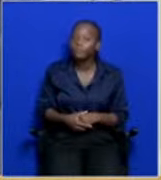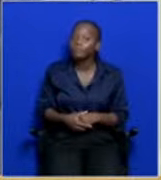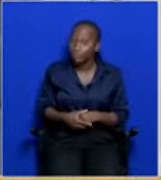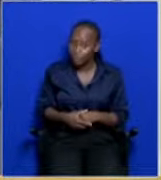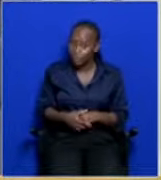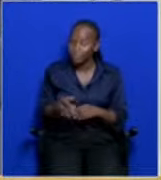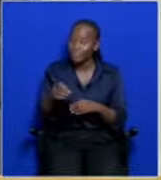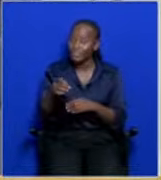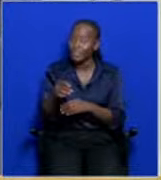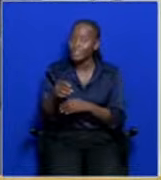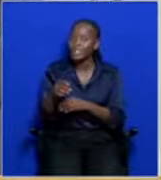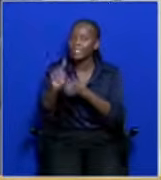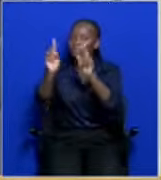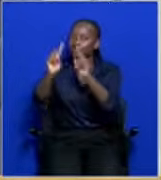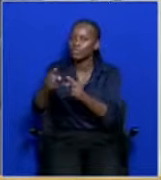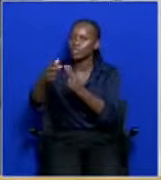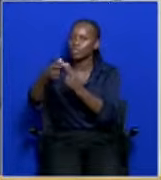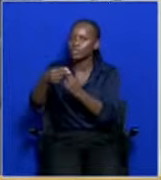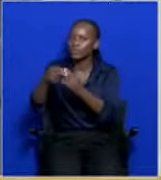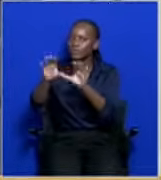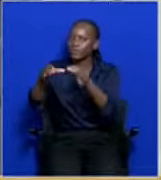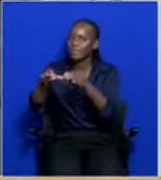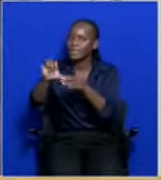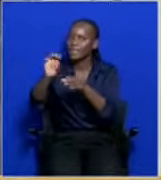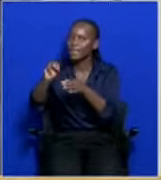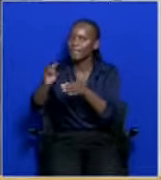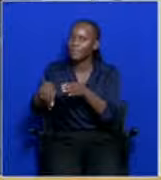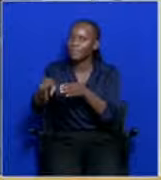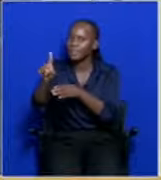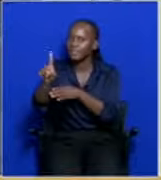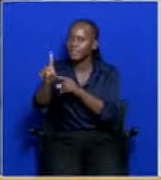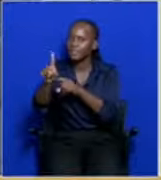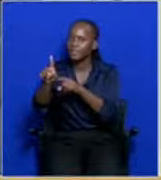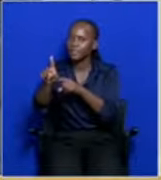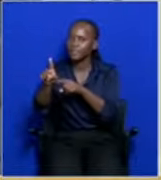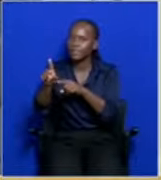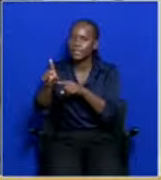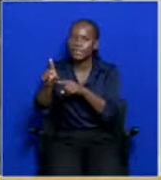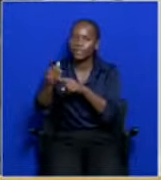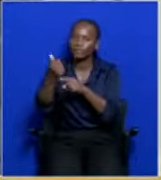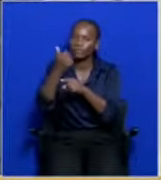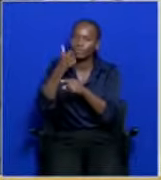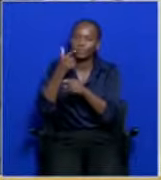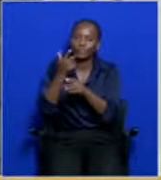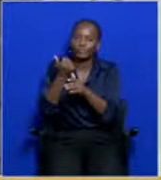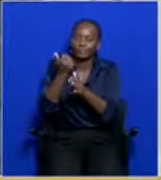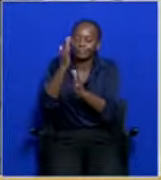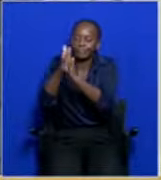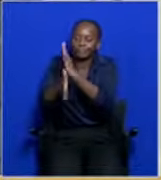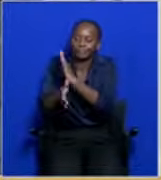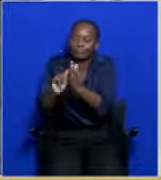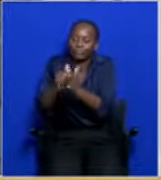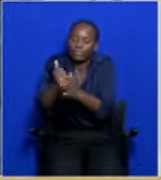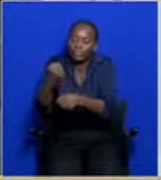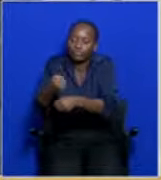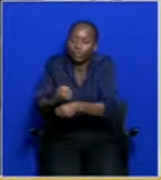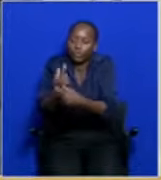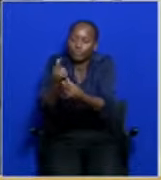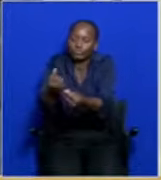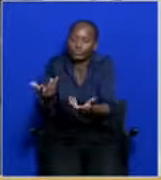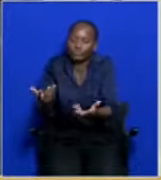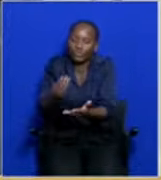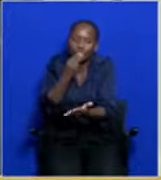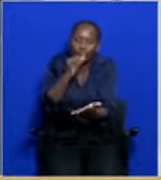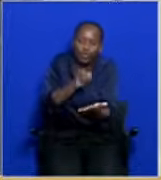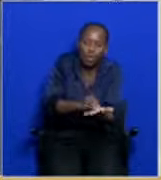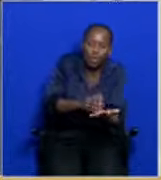you can, it seems as if you just do the job willy-nilly. You can wake up